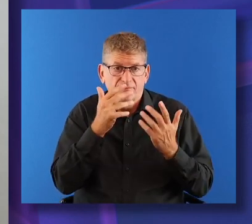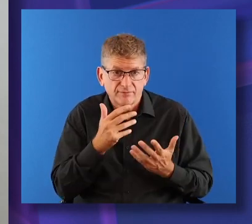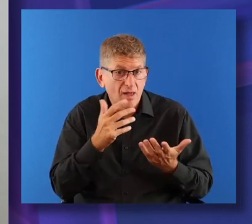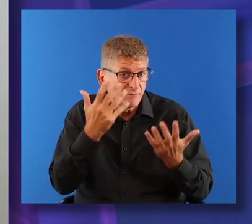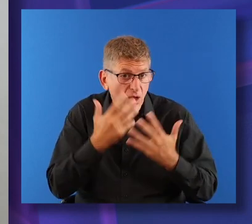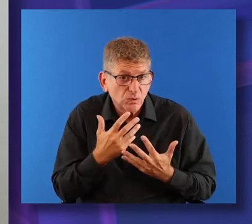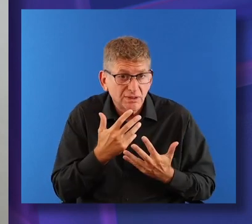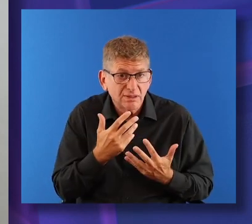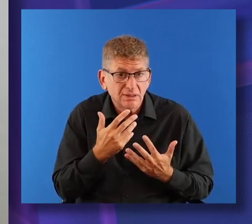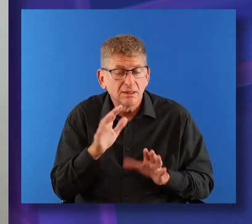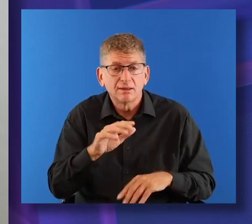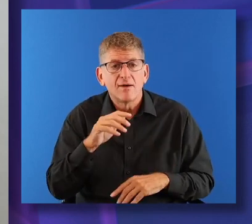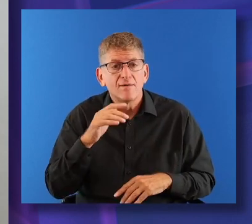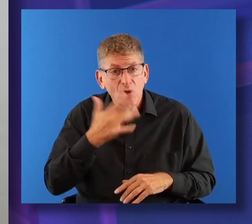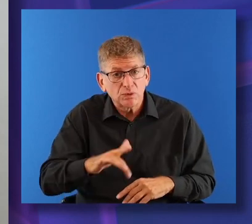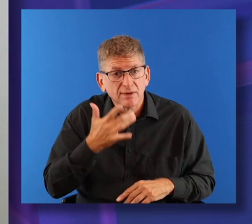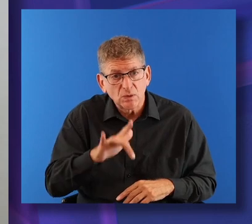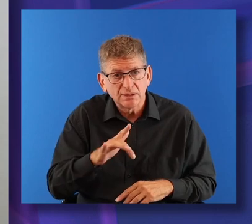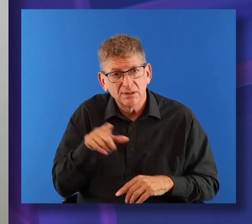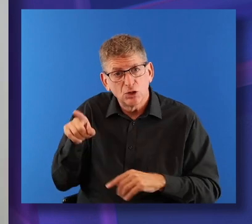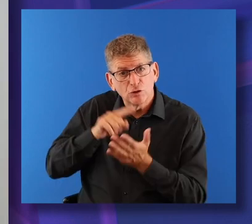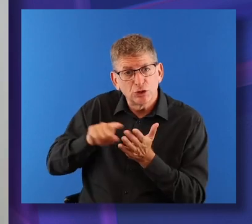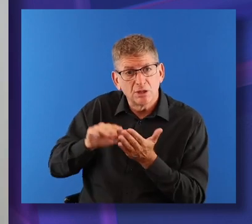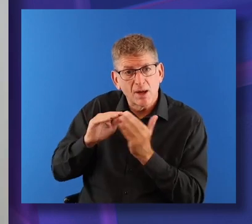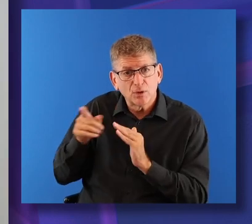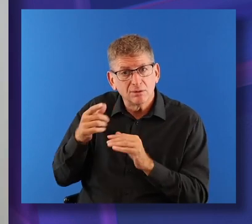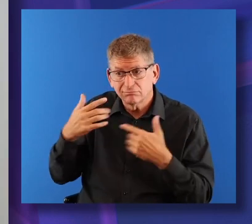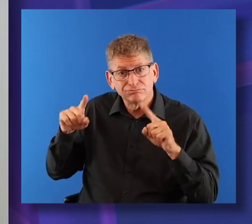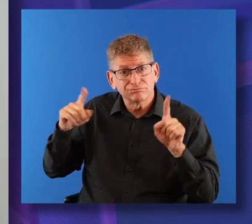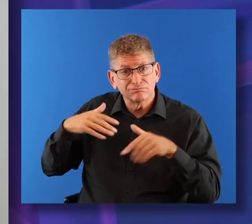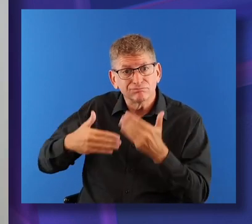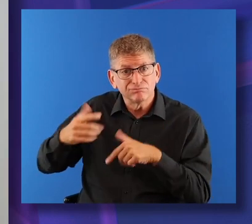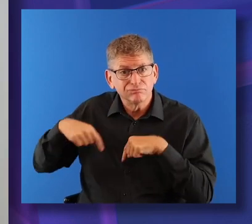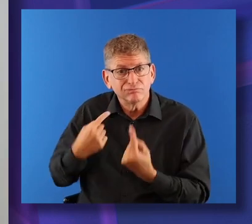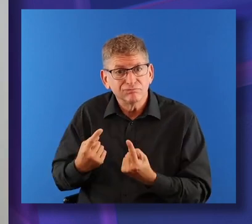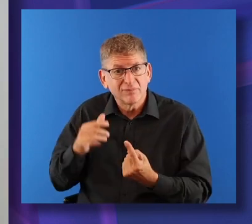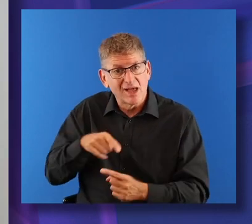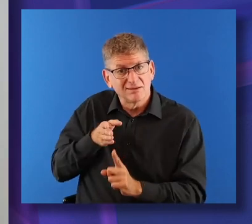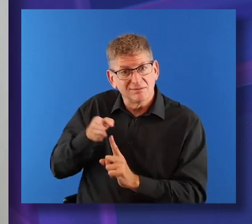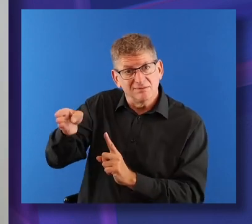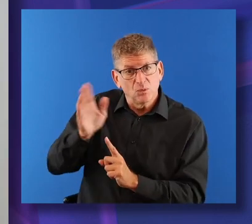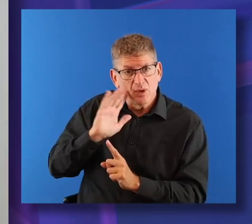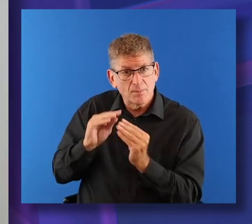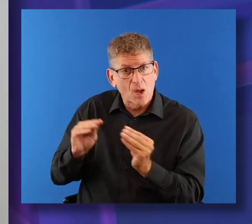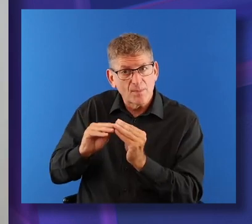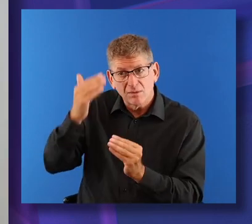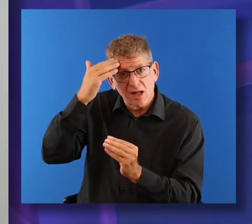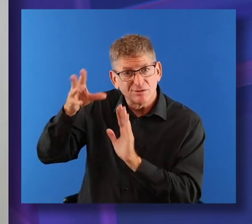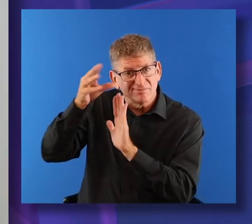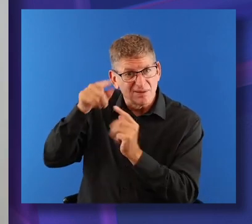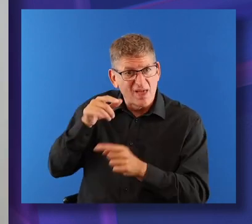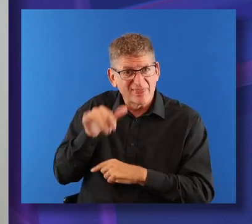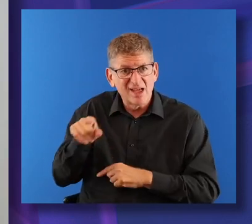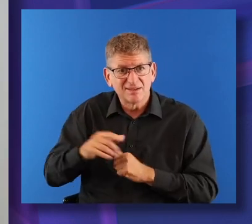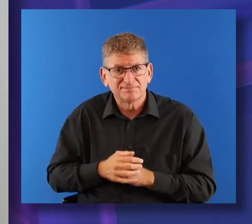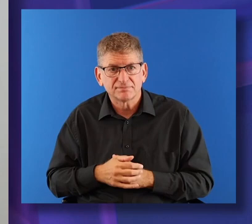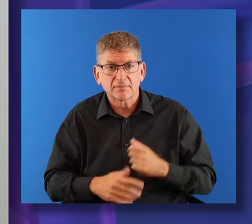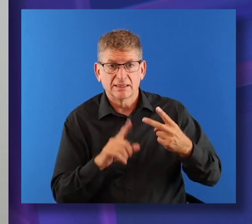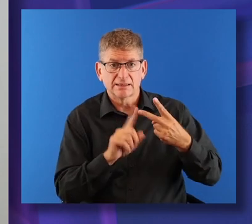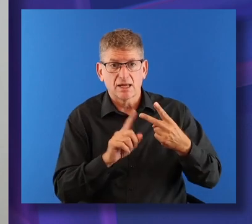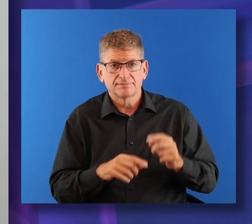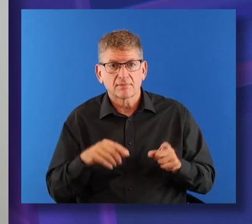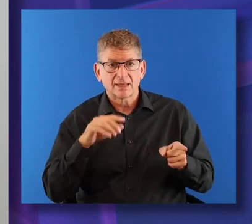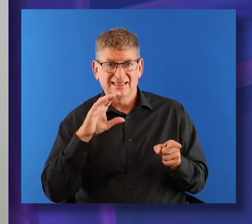direction, and we now have more and more knowledge about that. And second, although a cell looks very small, it may contain